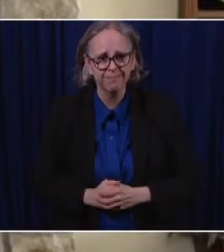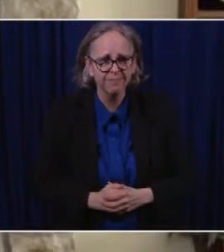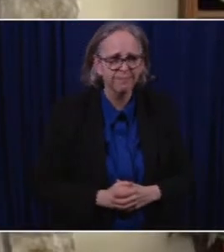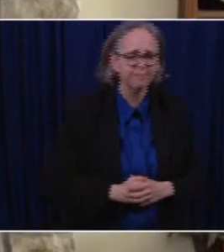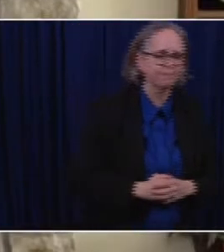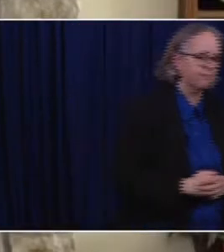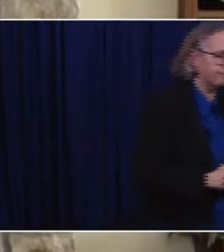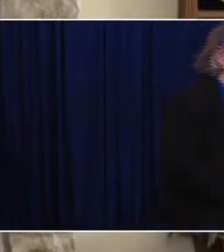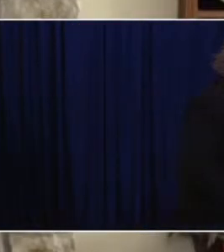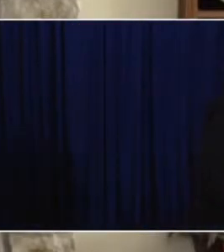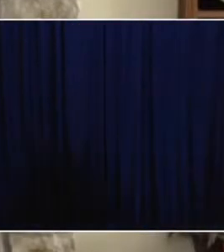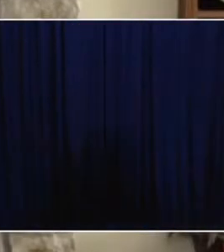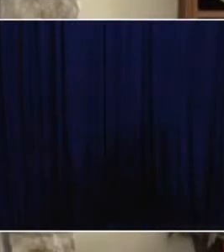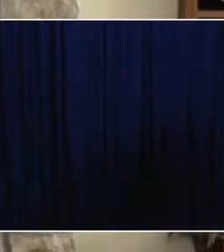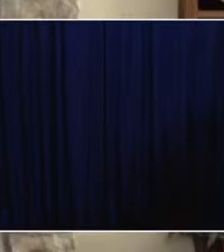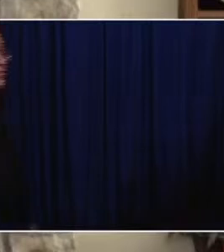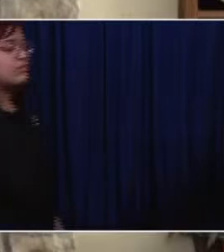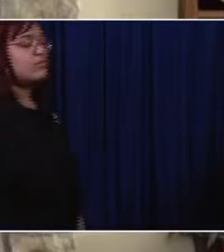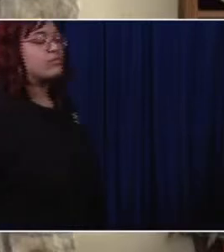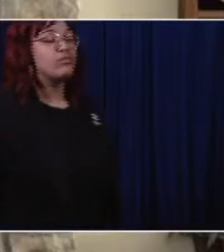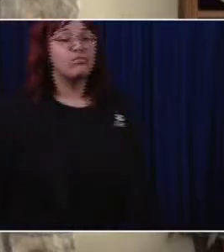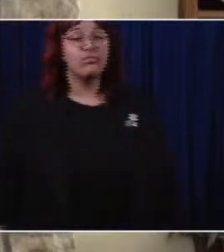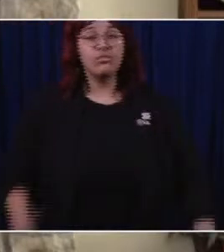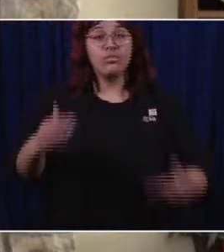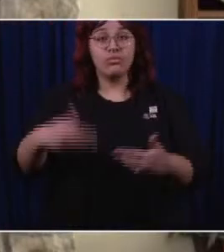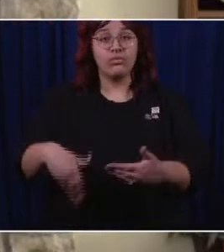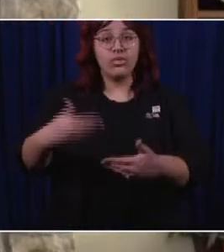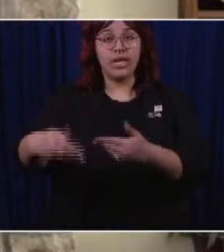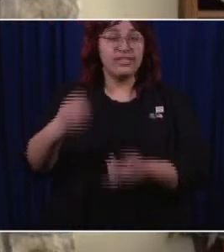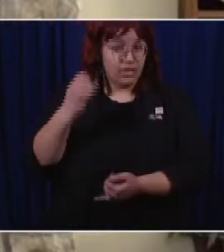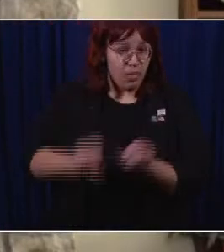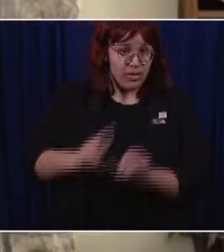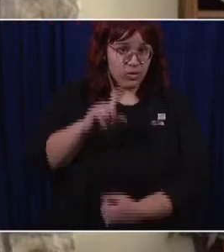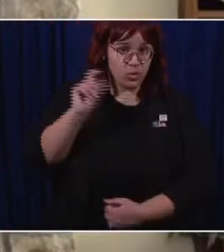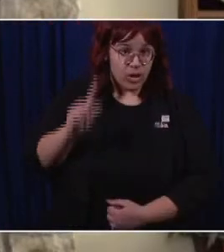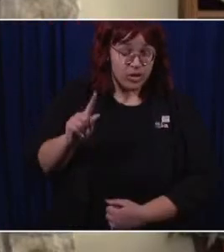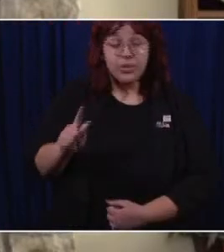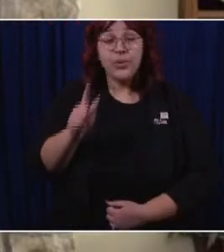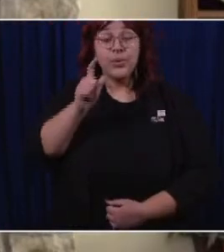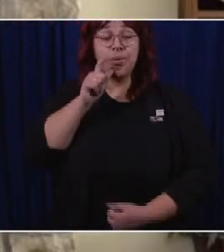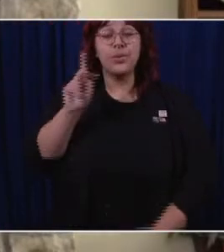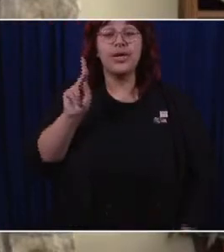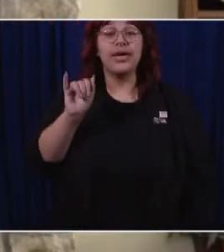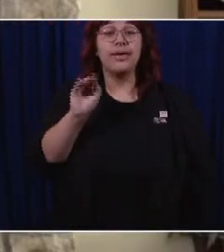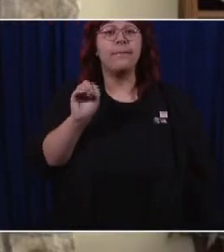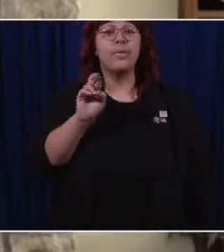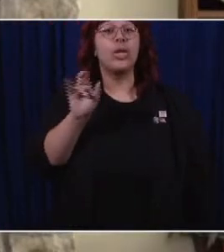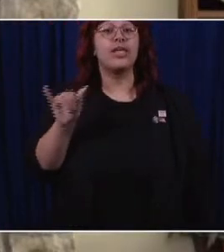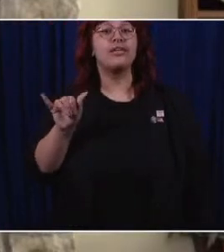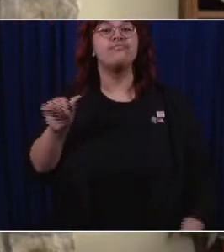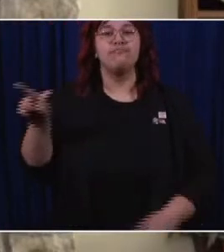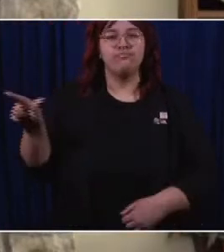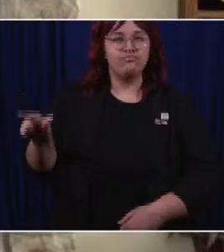Governor, next question is the last question for today, and it belongs to Kimberly Kagi of WSAZ in Huntington, West Virginia.